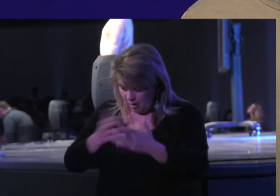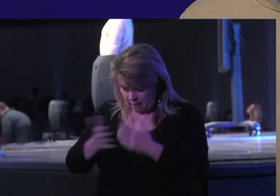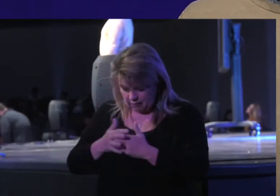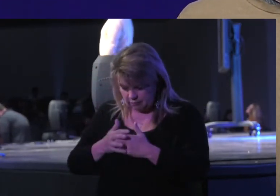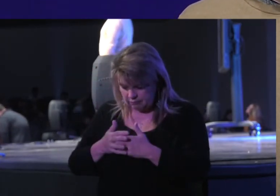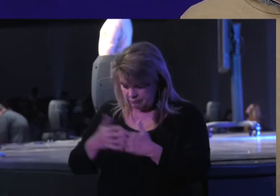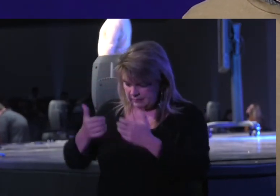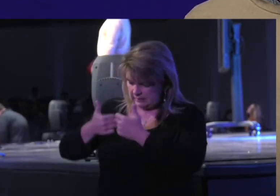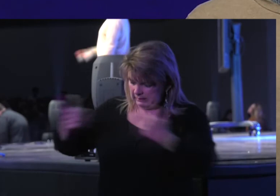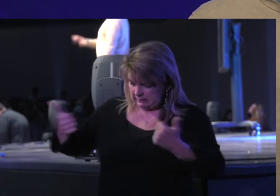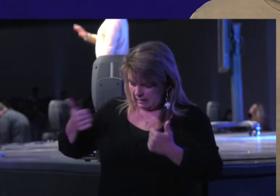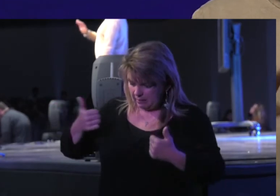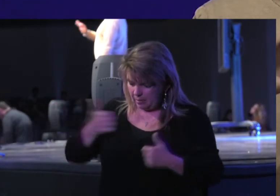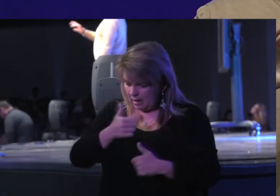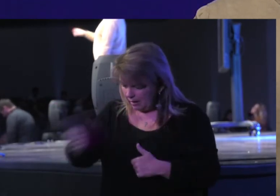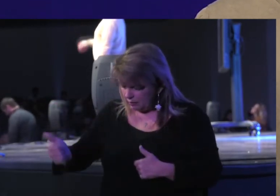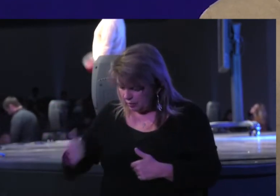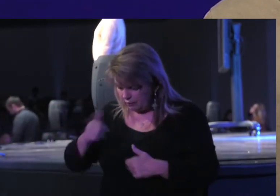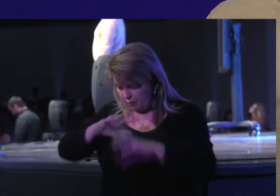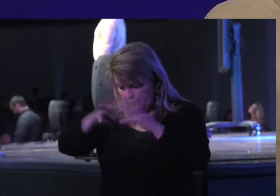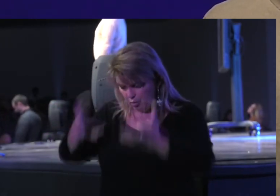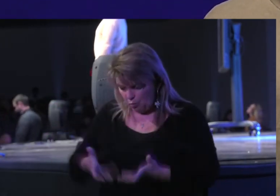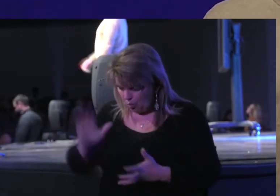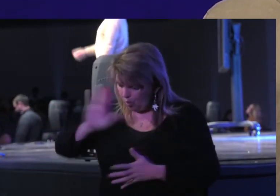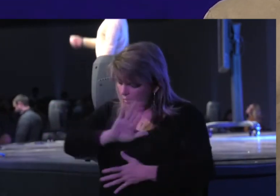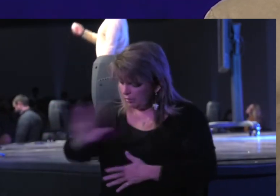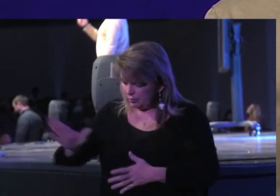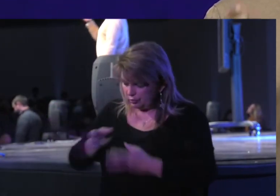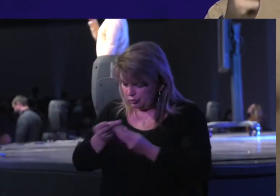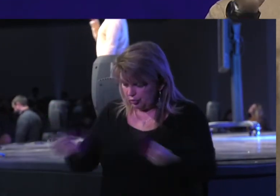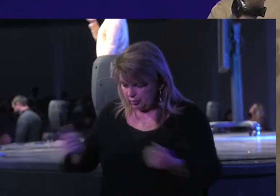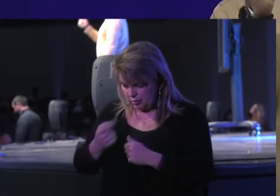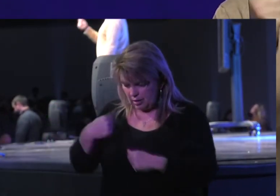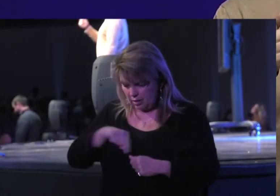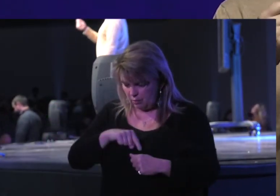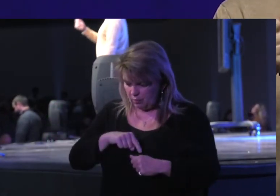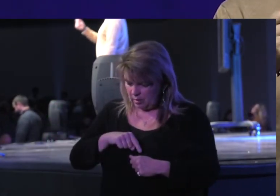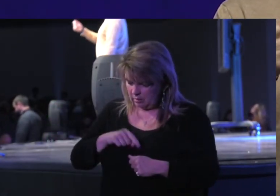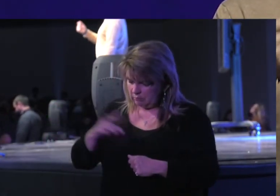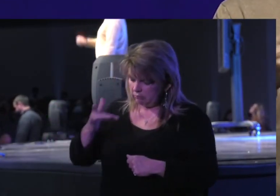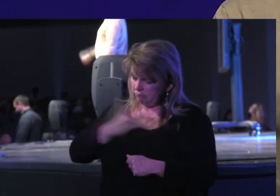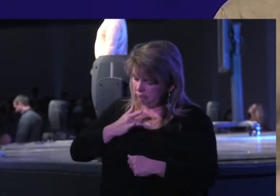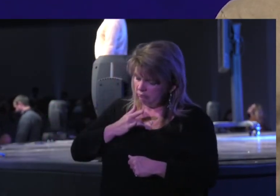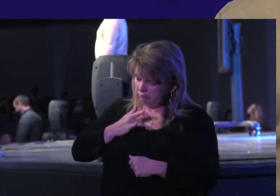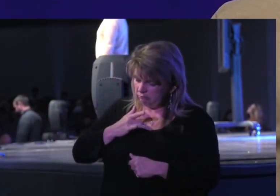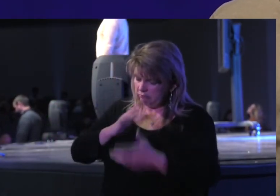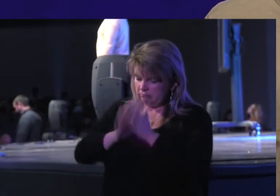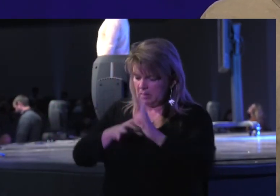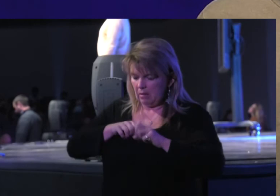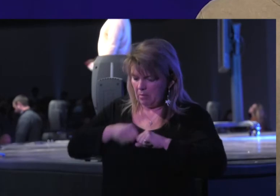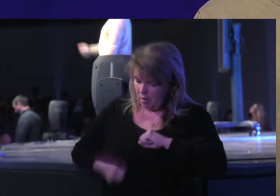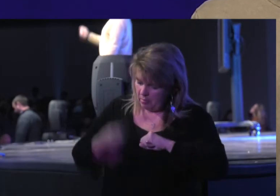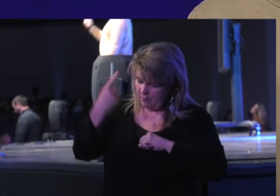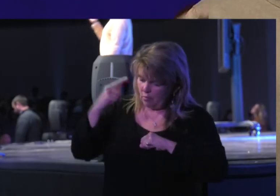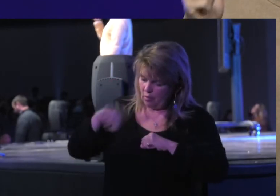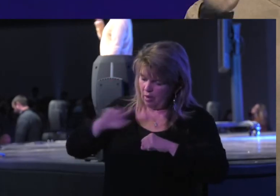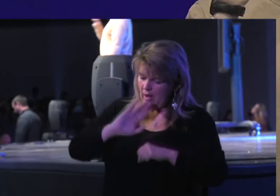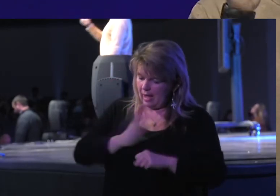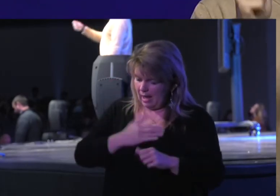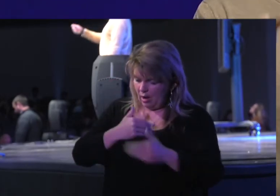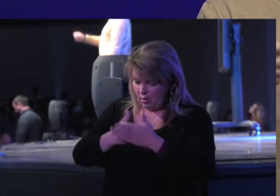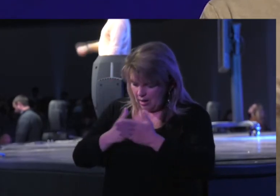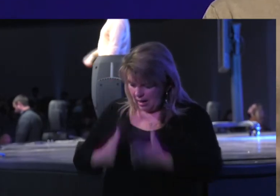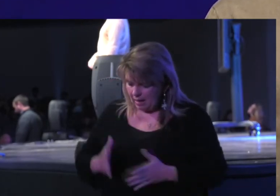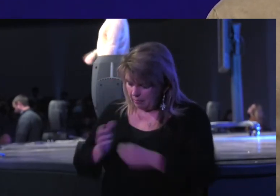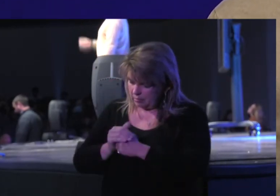separate ourselves from all the world's solutions, and we grow heartbroken for our neighbors. And we tell them